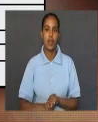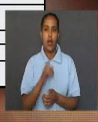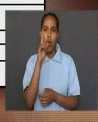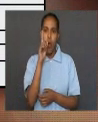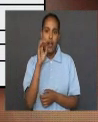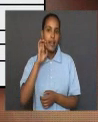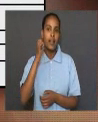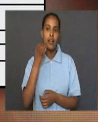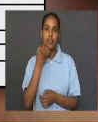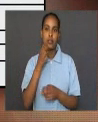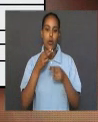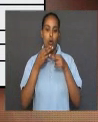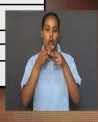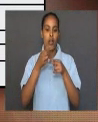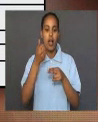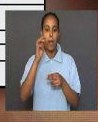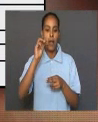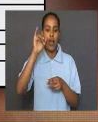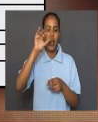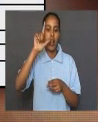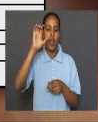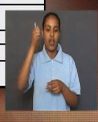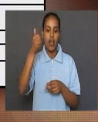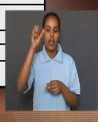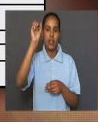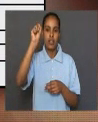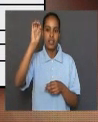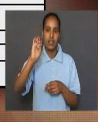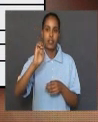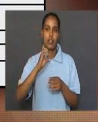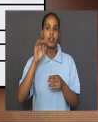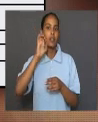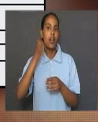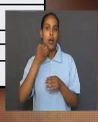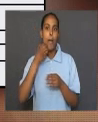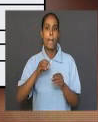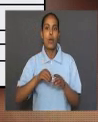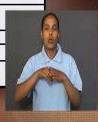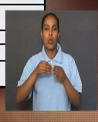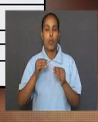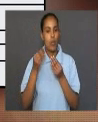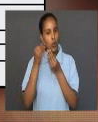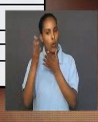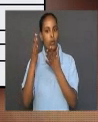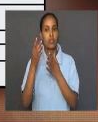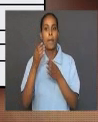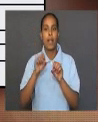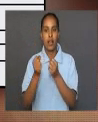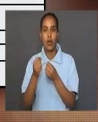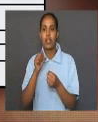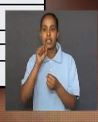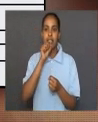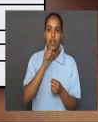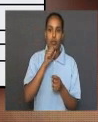One enzyme is called amylase. Enzymes promote the breakdown of starch